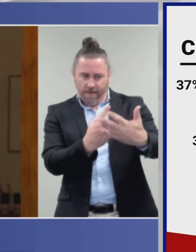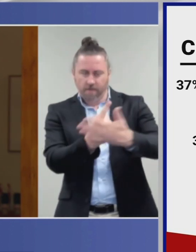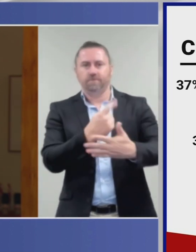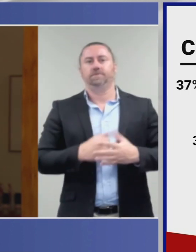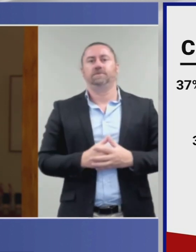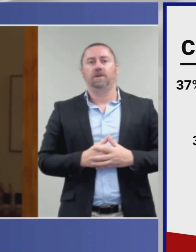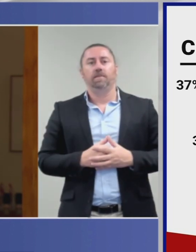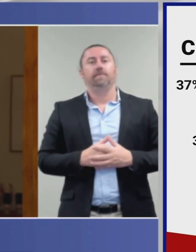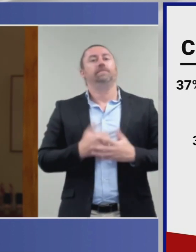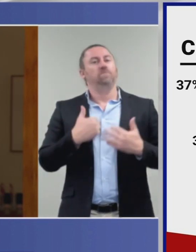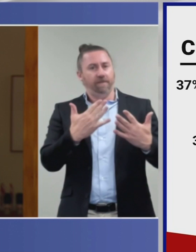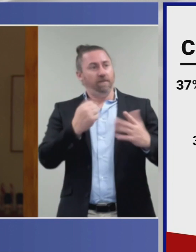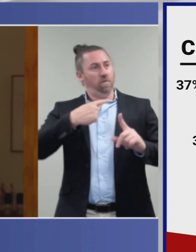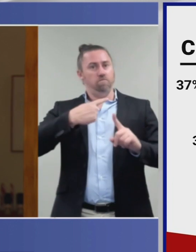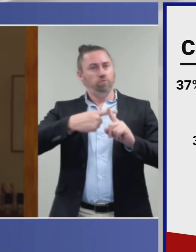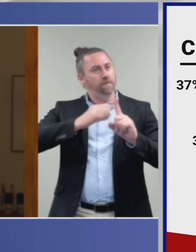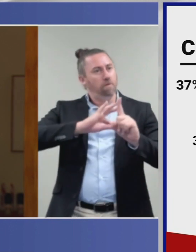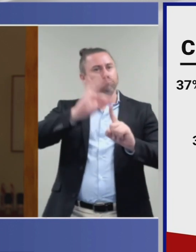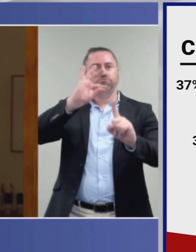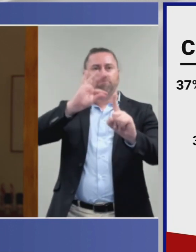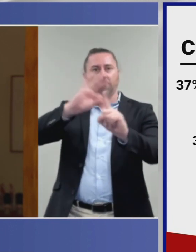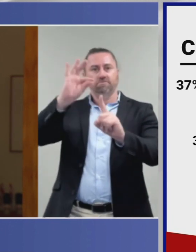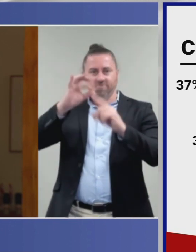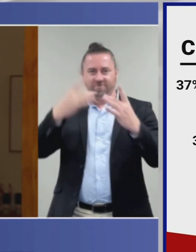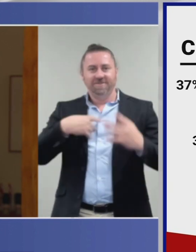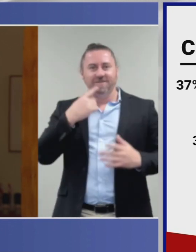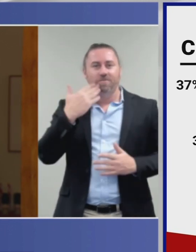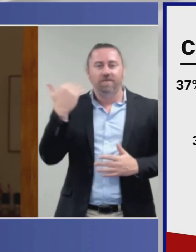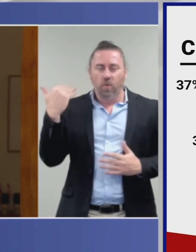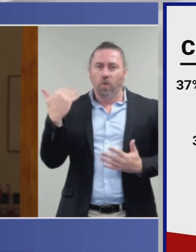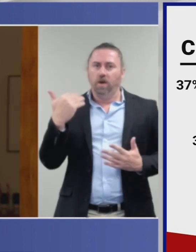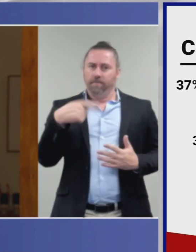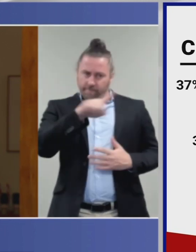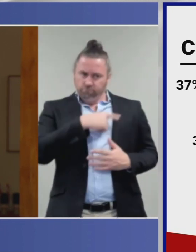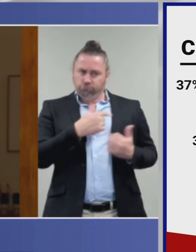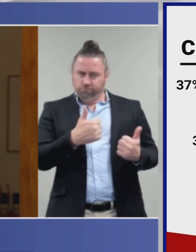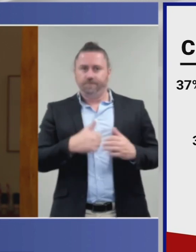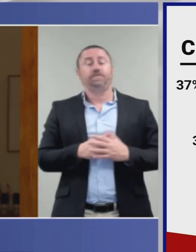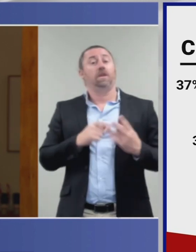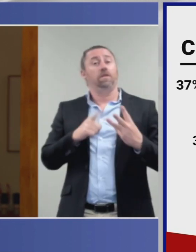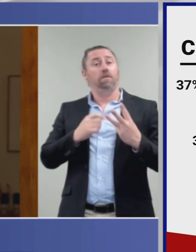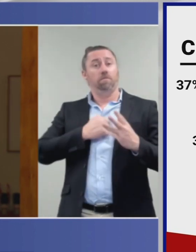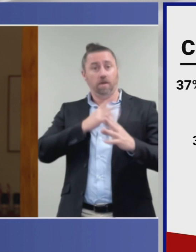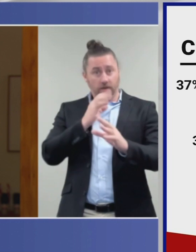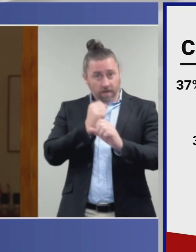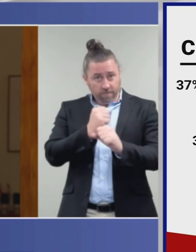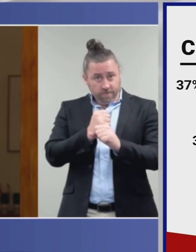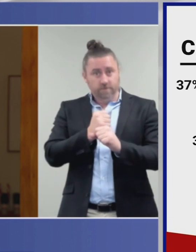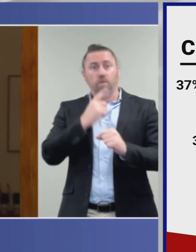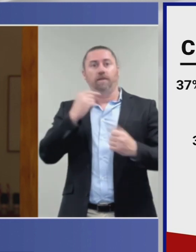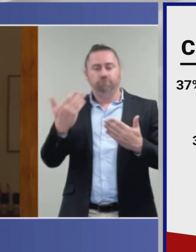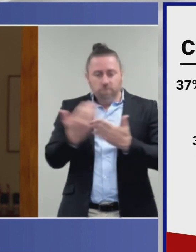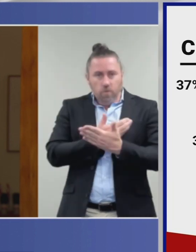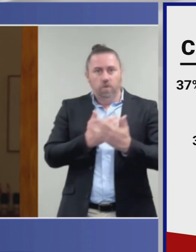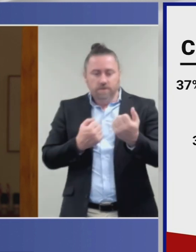delivered positive outcomes, as I've indicated, for all parliamentarians and their staff. Third, the government will continue the existing supports that we already have in